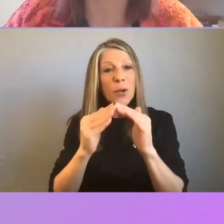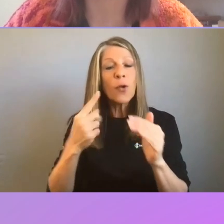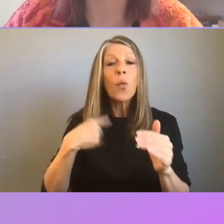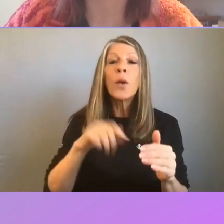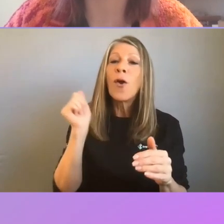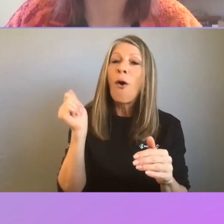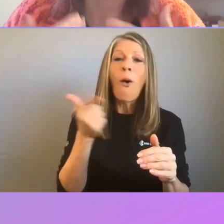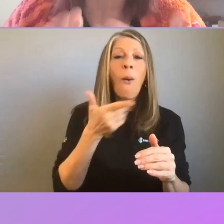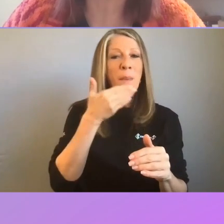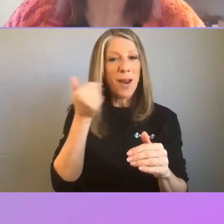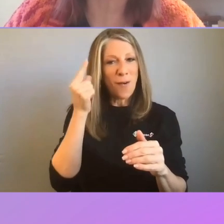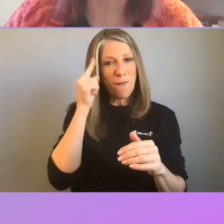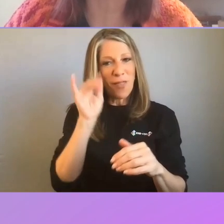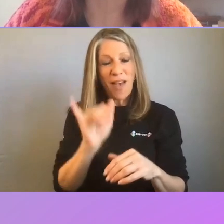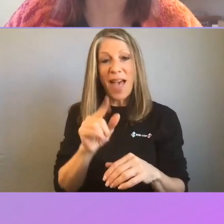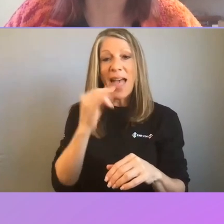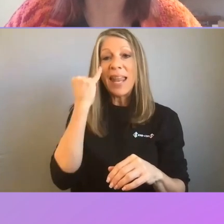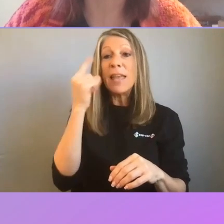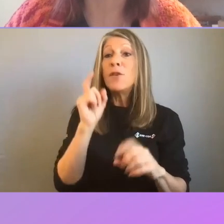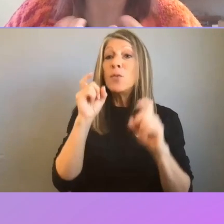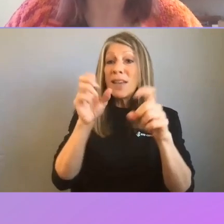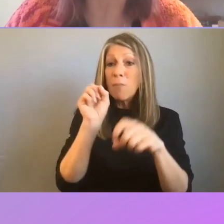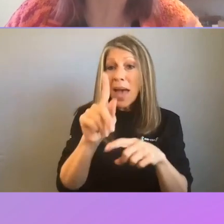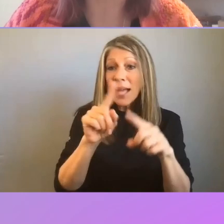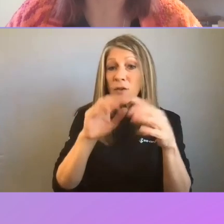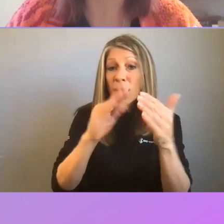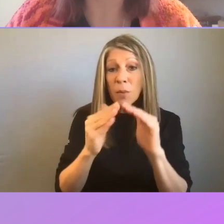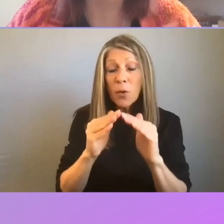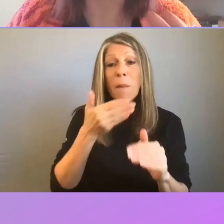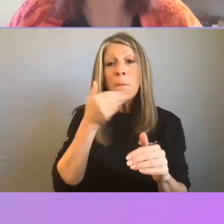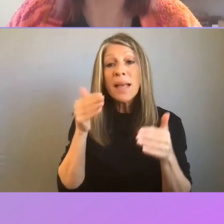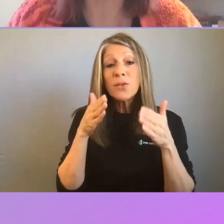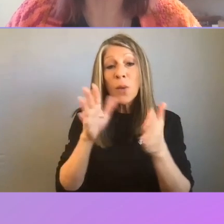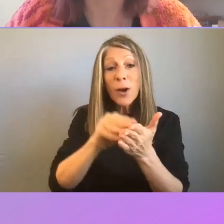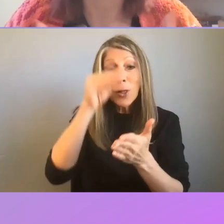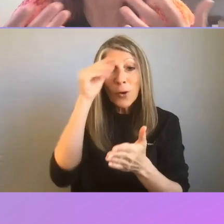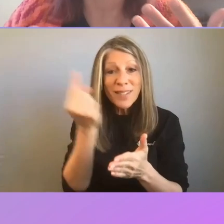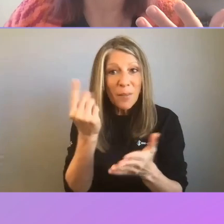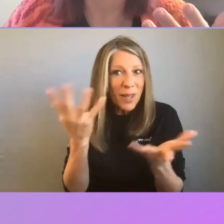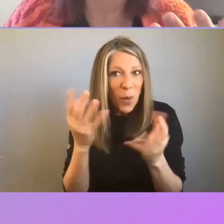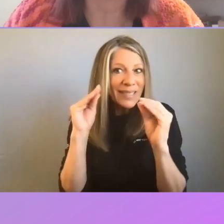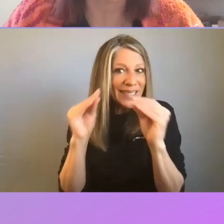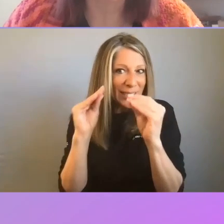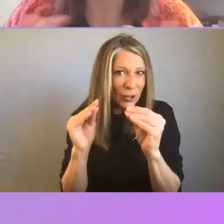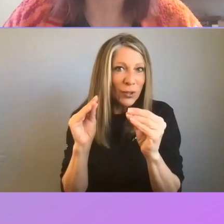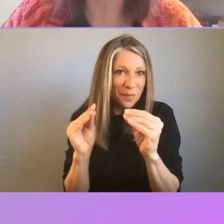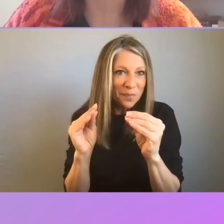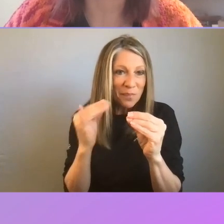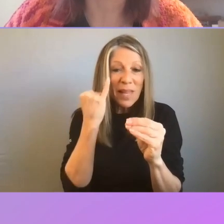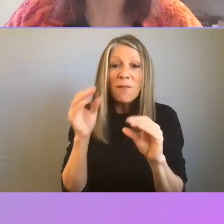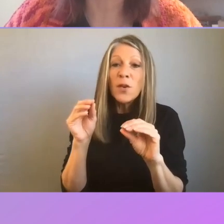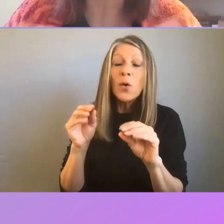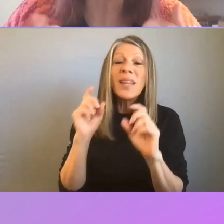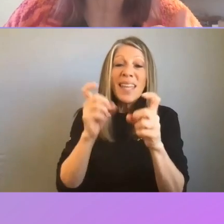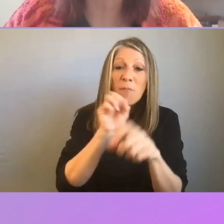greater for it. And so if you contribute back to the community, the best way to learn something is to teach it. And if you contribute back to